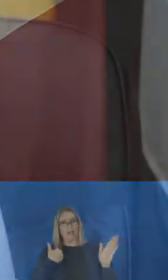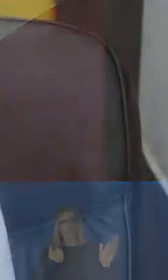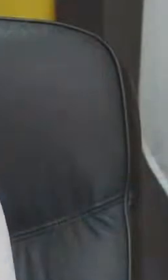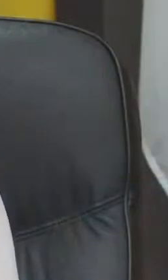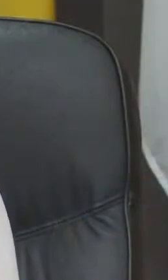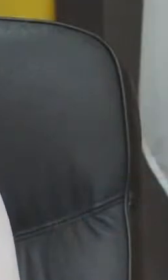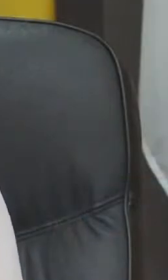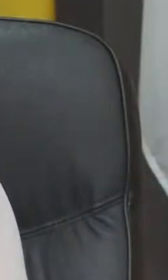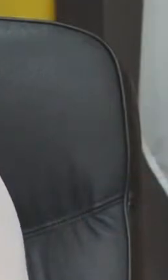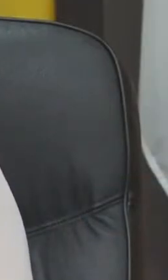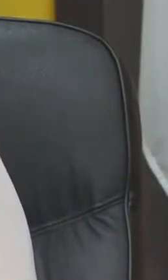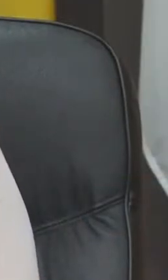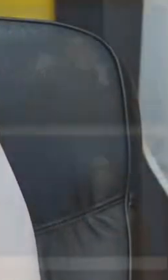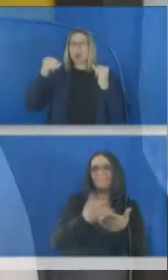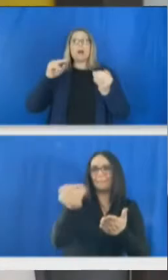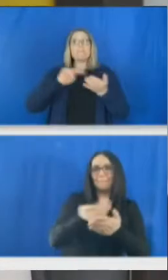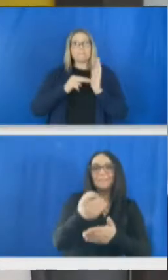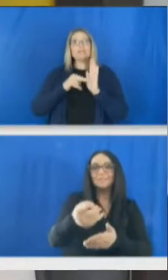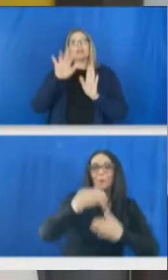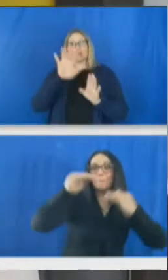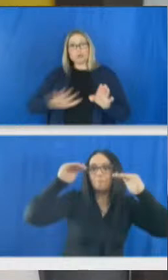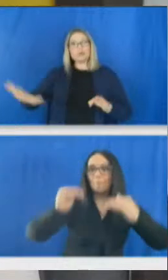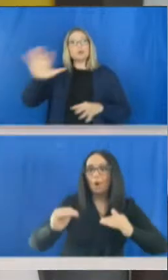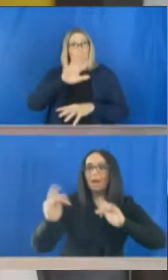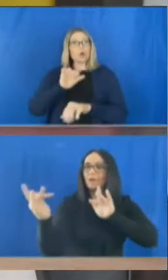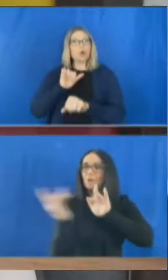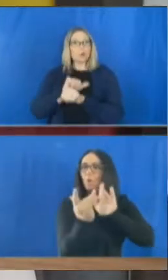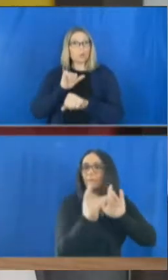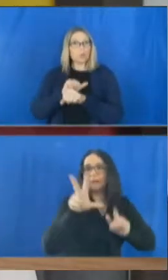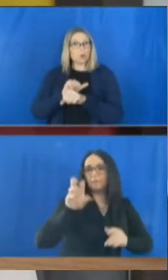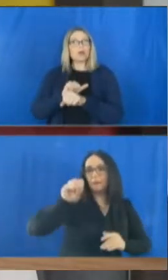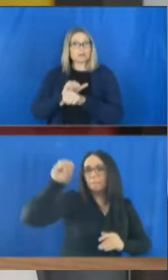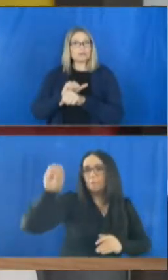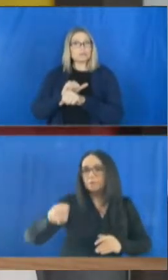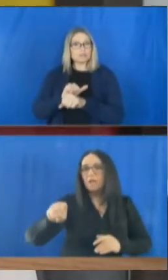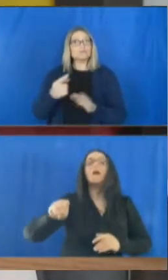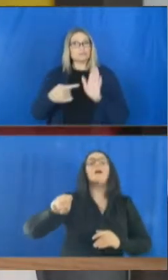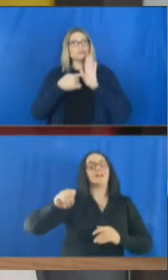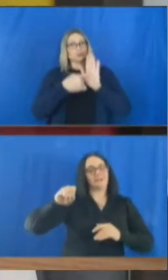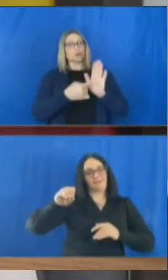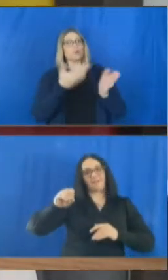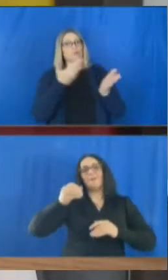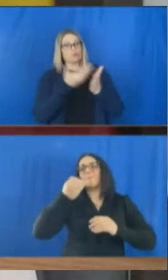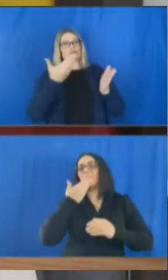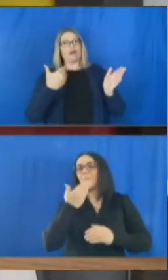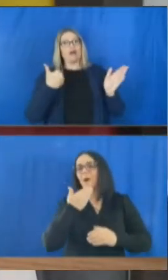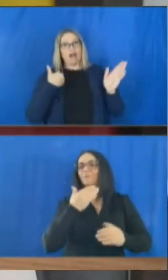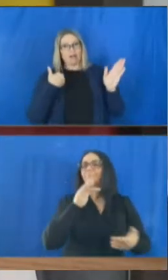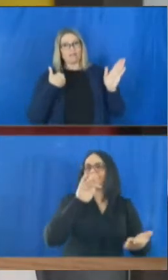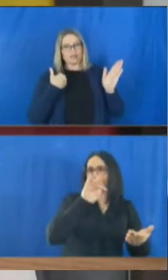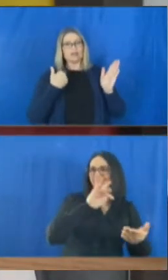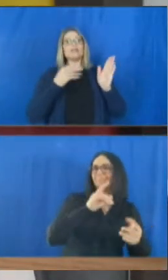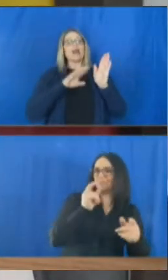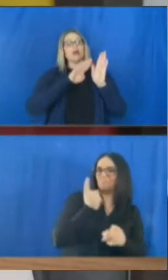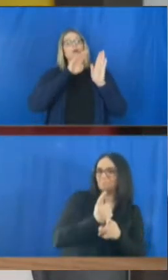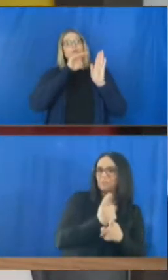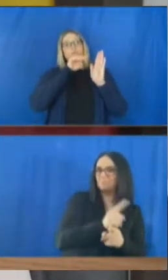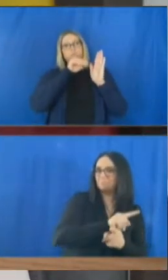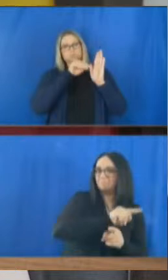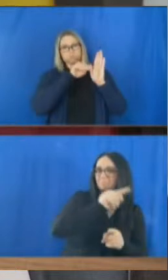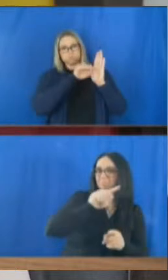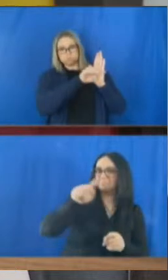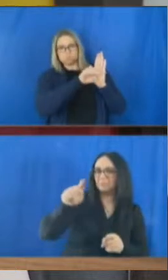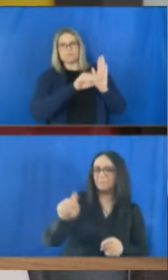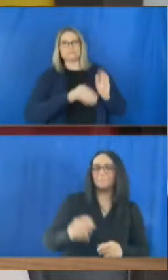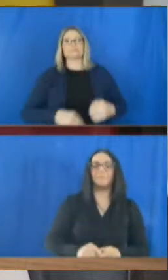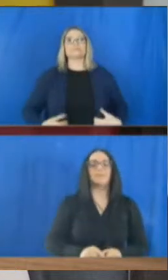So with that reduction in contacts over the last 2 weeks, we now expect the peak of about 150 hospital cases